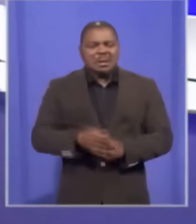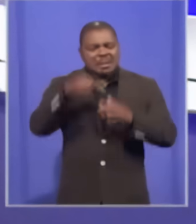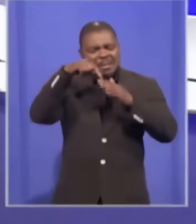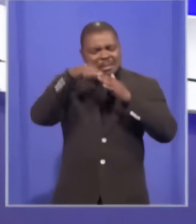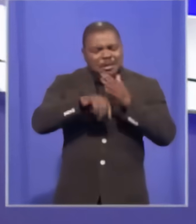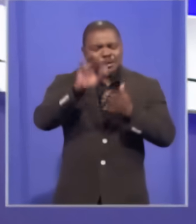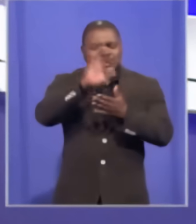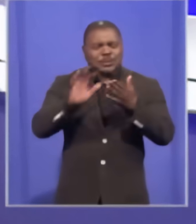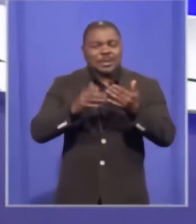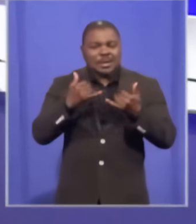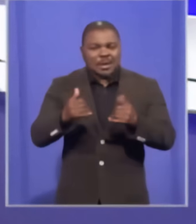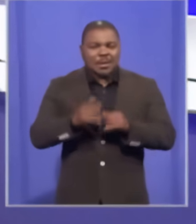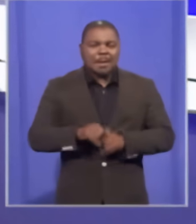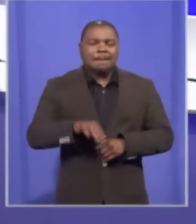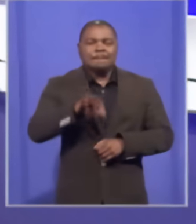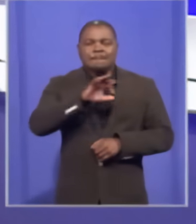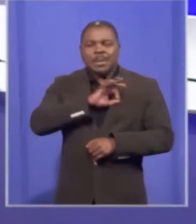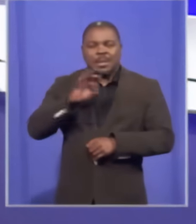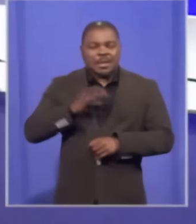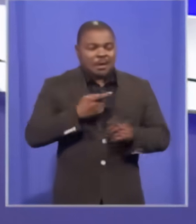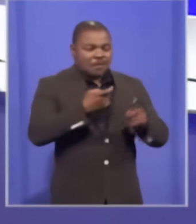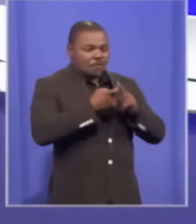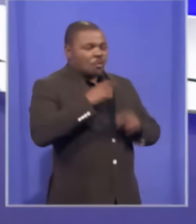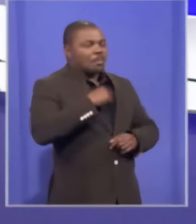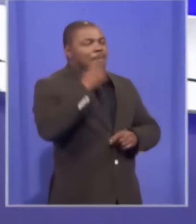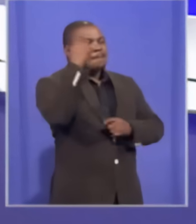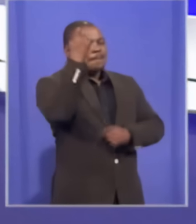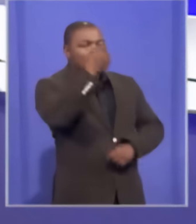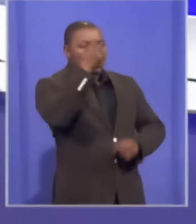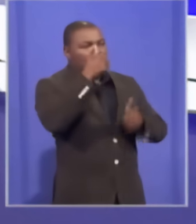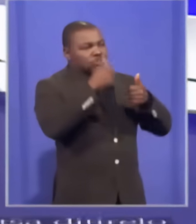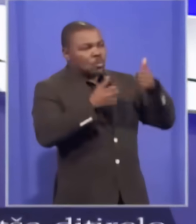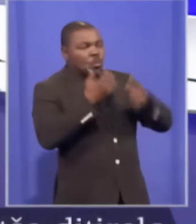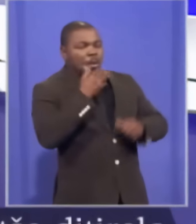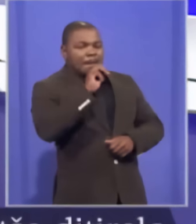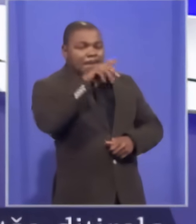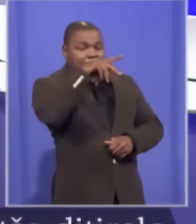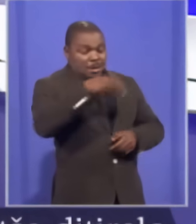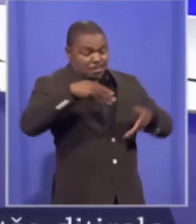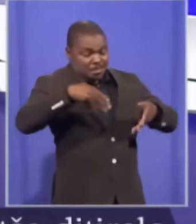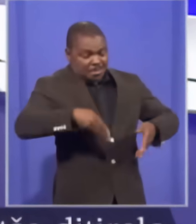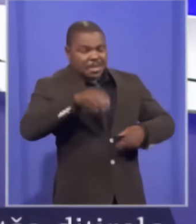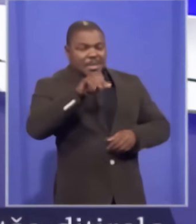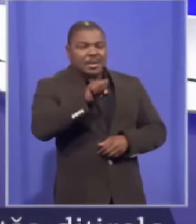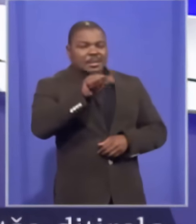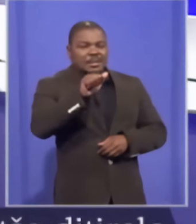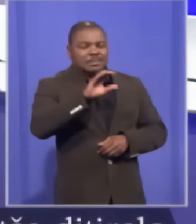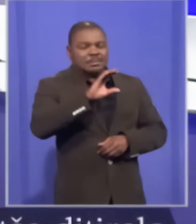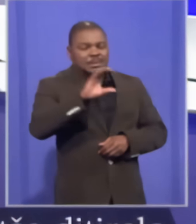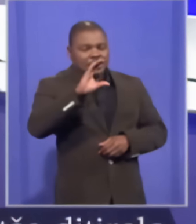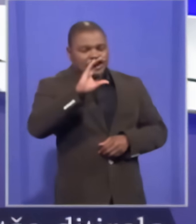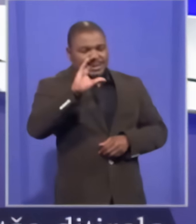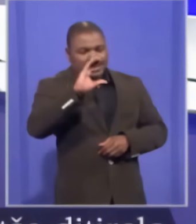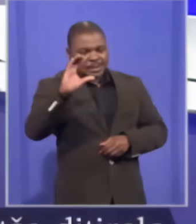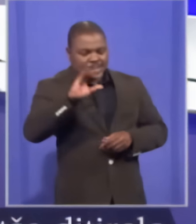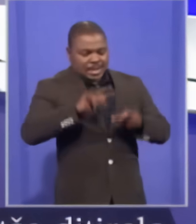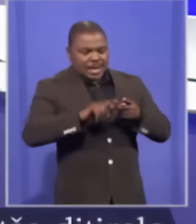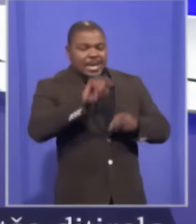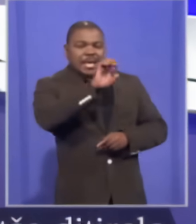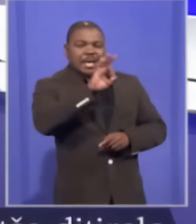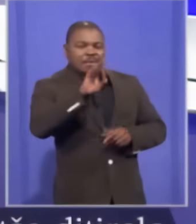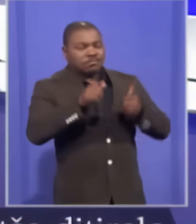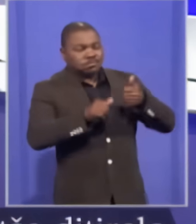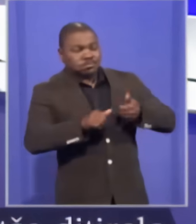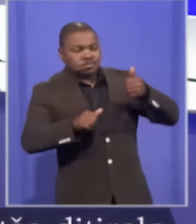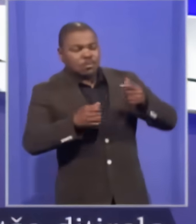ye pele re boledišana le meyara phetišo wa masepala wa toropokgolo ya Polokwane John Mpe ka mo meagong ya kgašo e išita le moetapele wa EFF ka